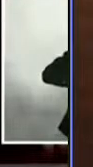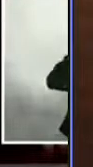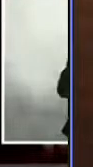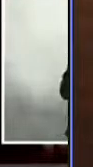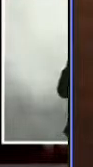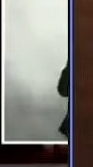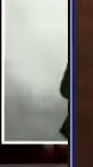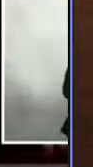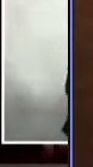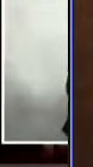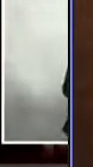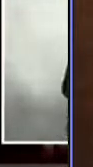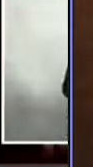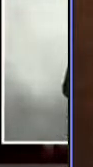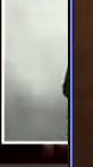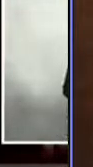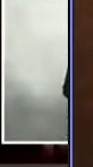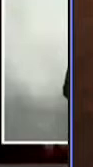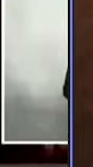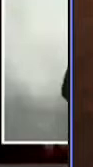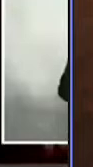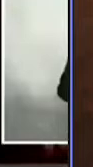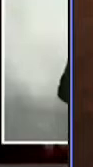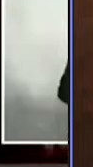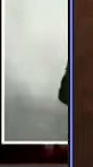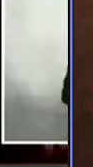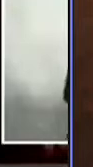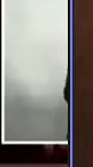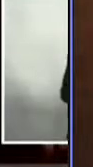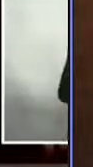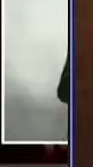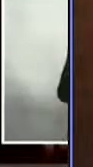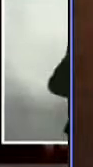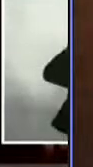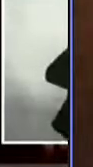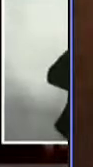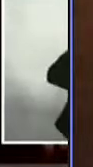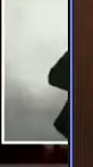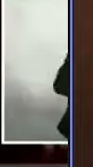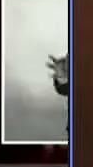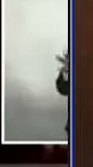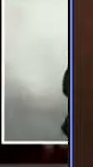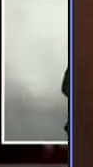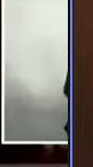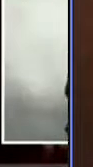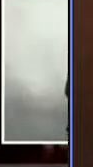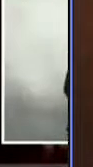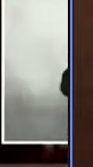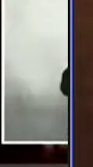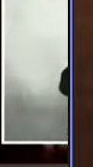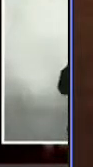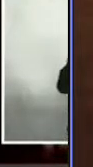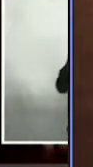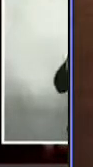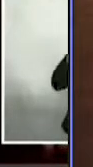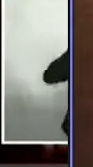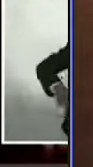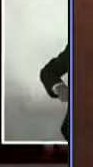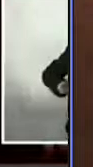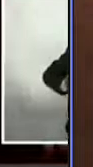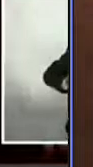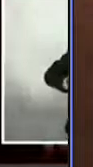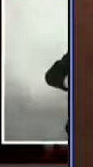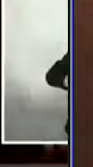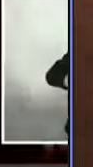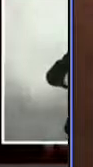the constitutional and legislative mandate of the province in relation to liquor and gaming and betting, consumer